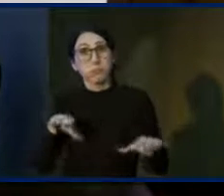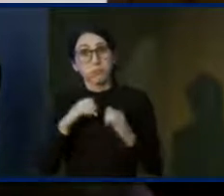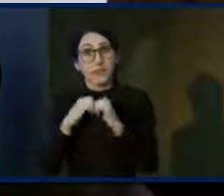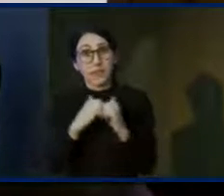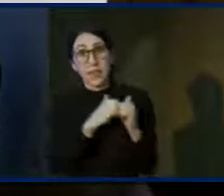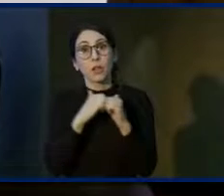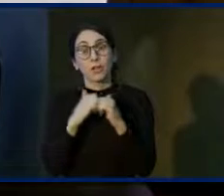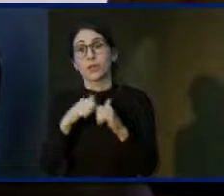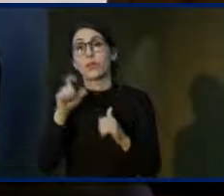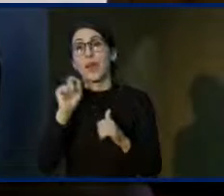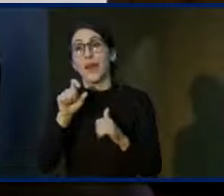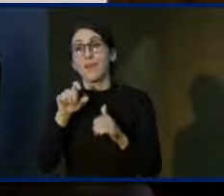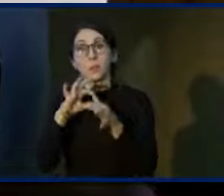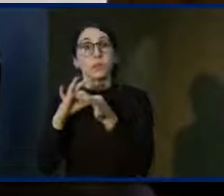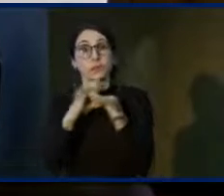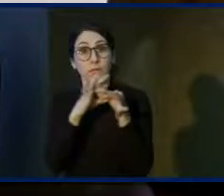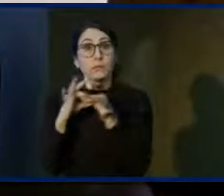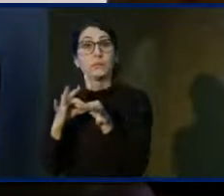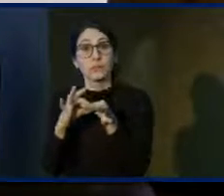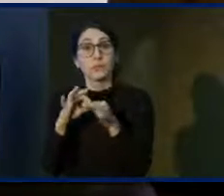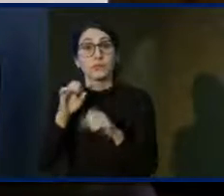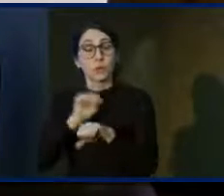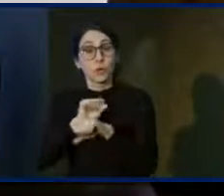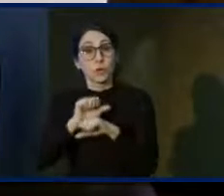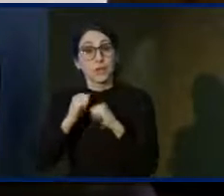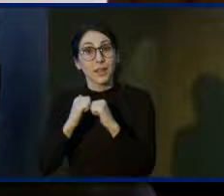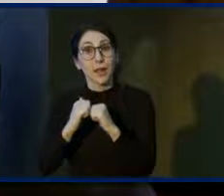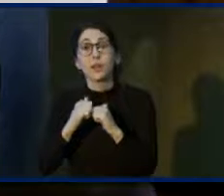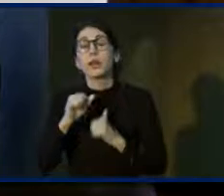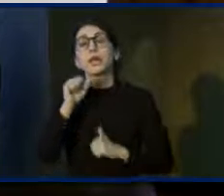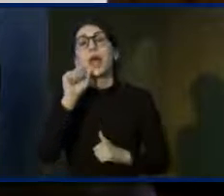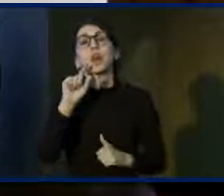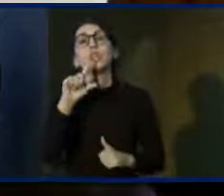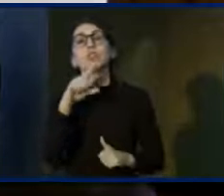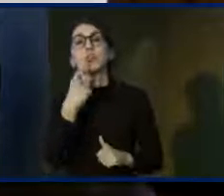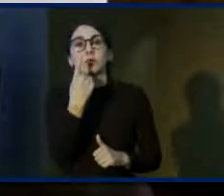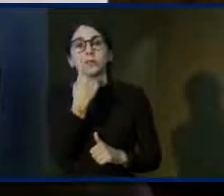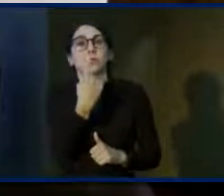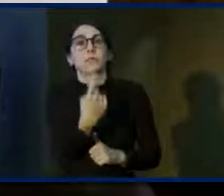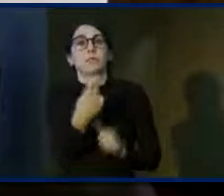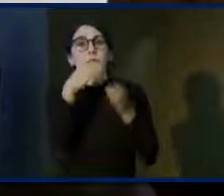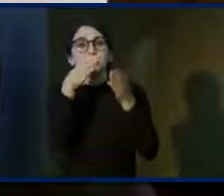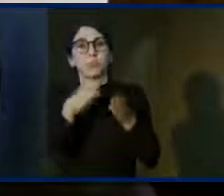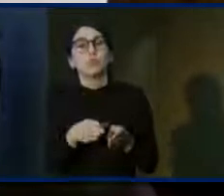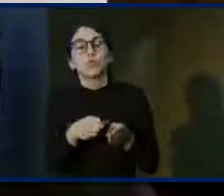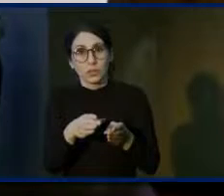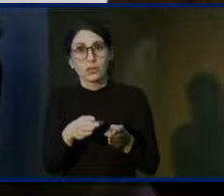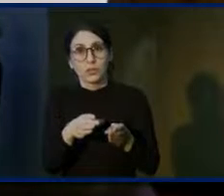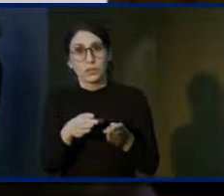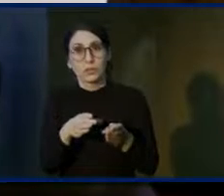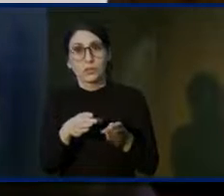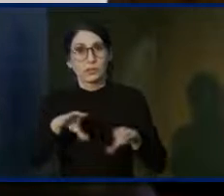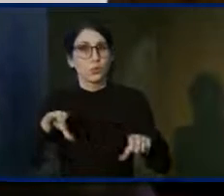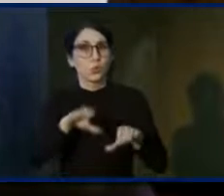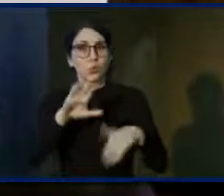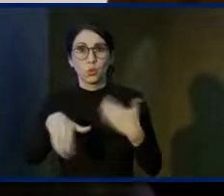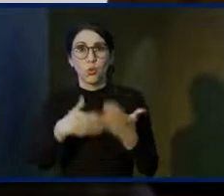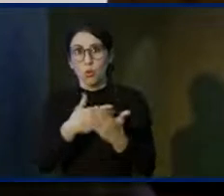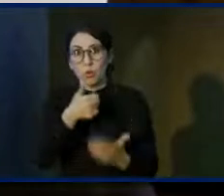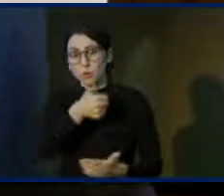collaborate. And not just be the person to do whatever it is. You have to